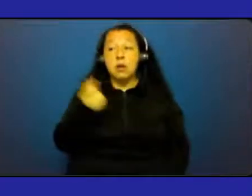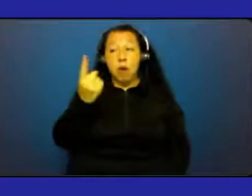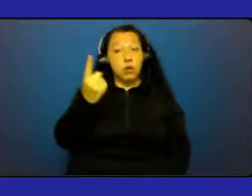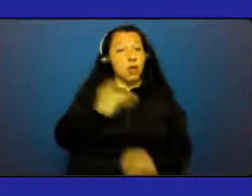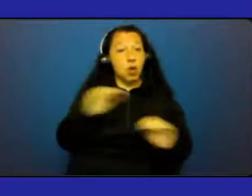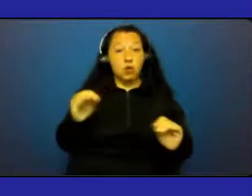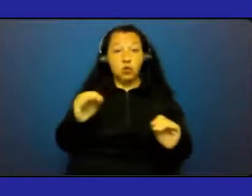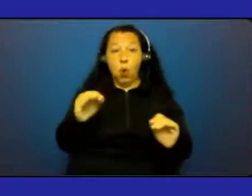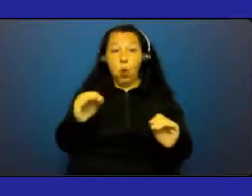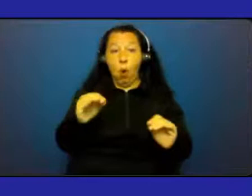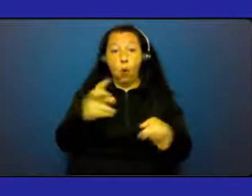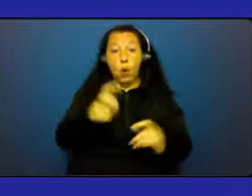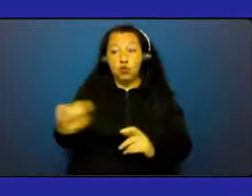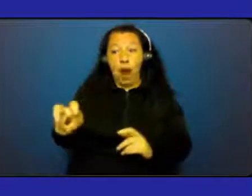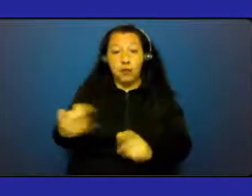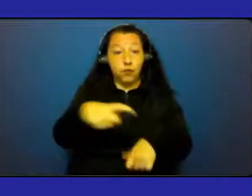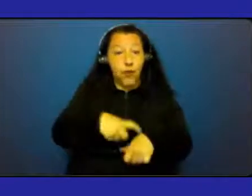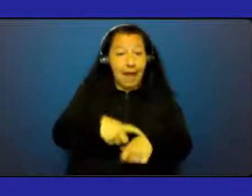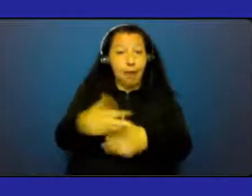time between speakers.